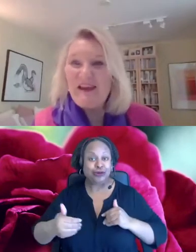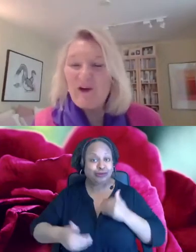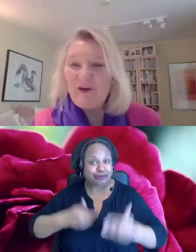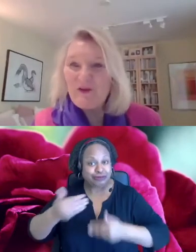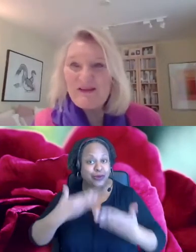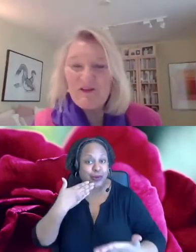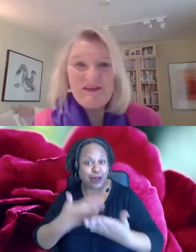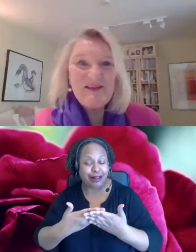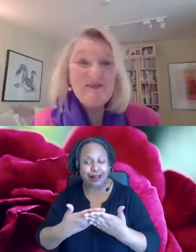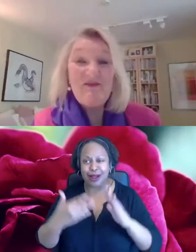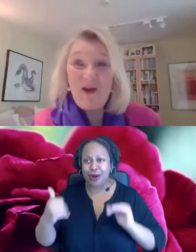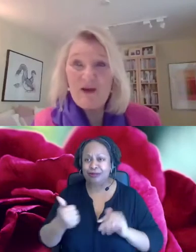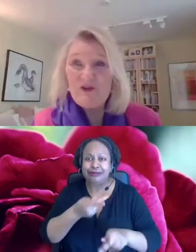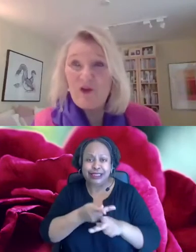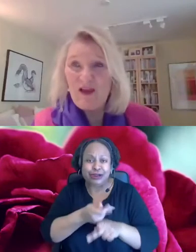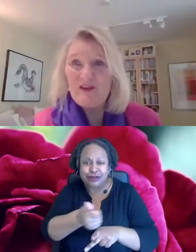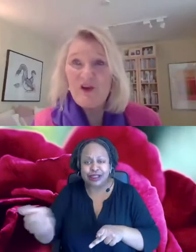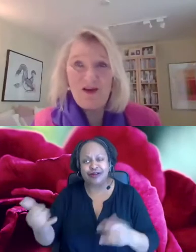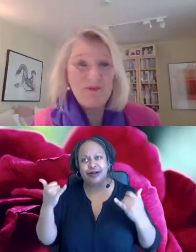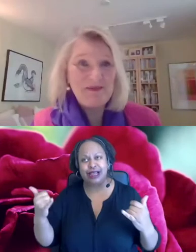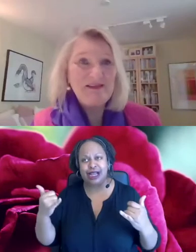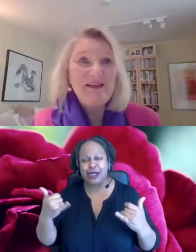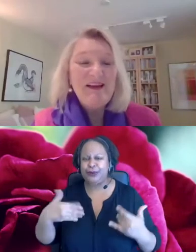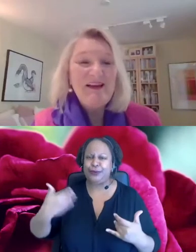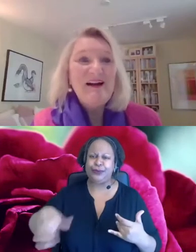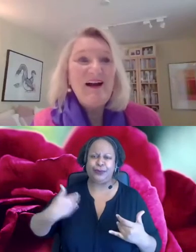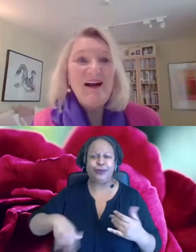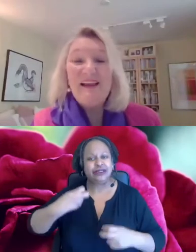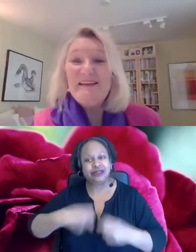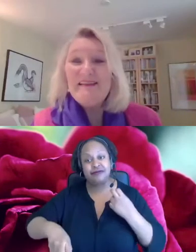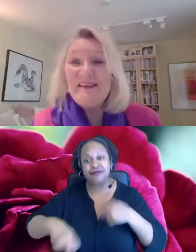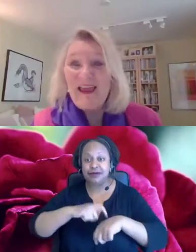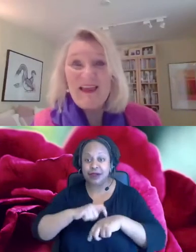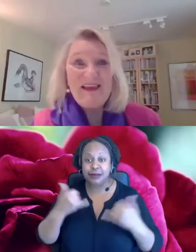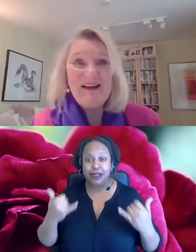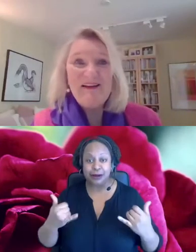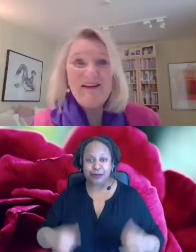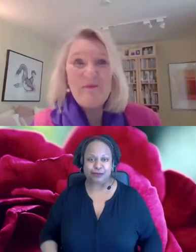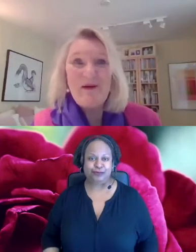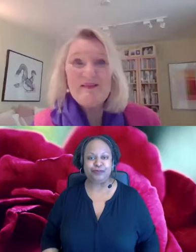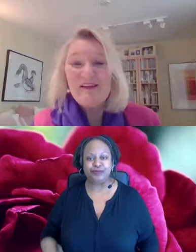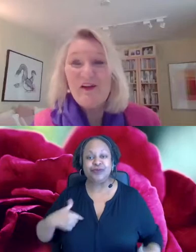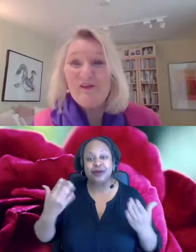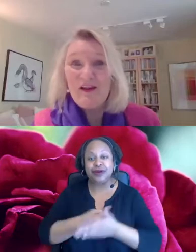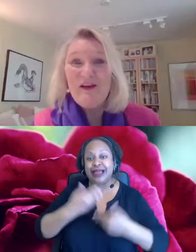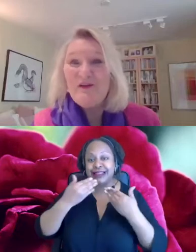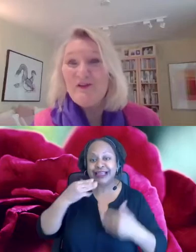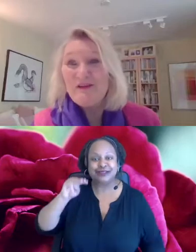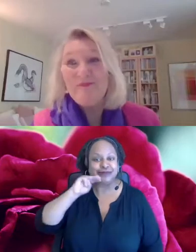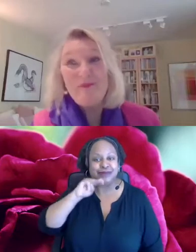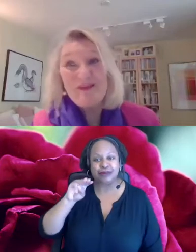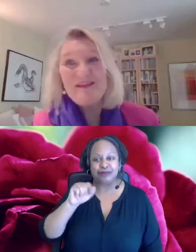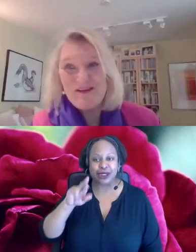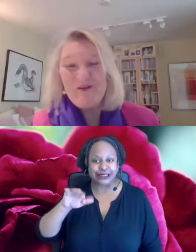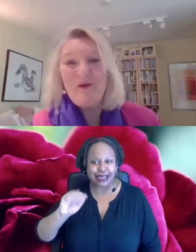take care of yourselves in these very trying times. I'd like to thank Marcia Adolphe, who's